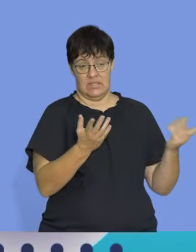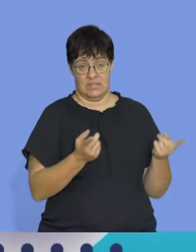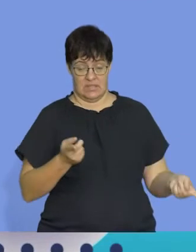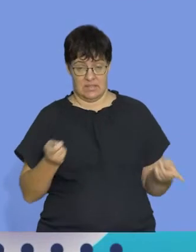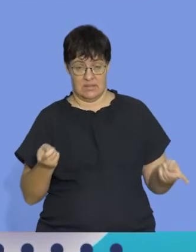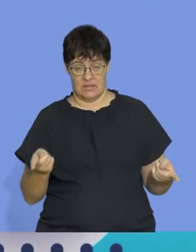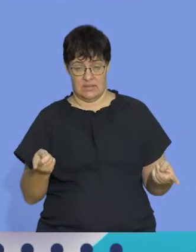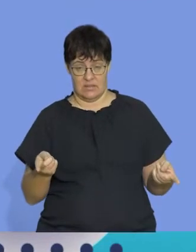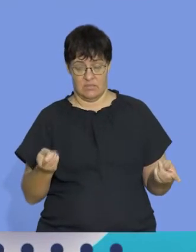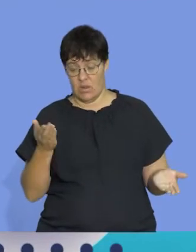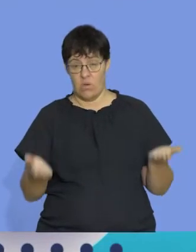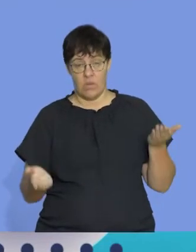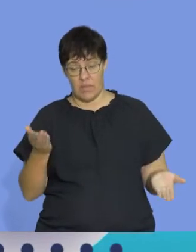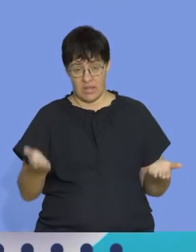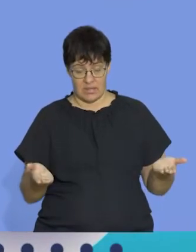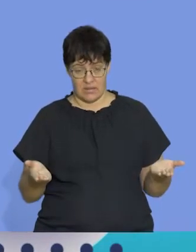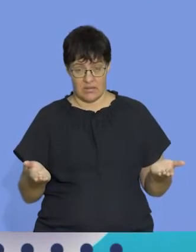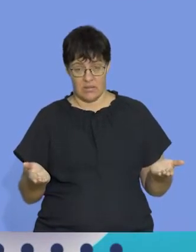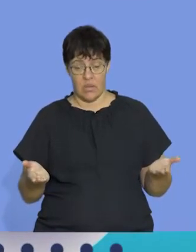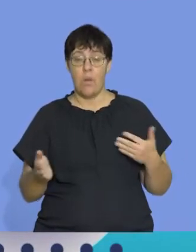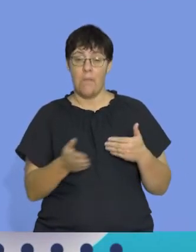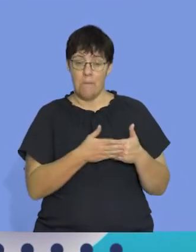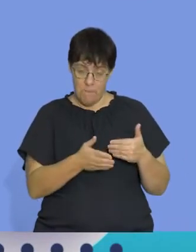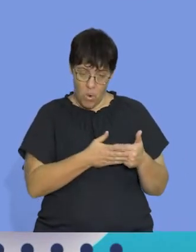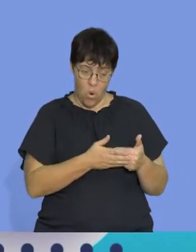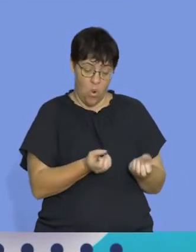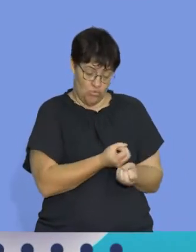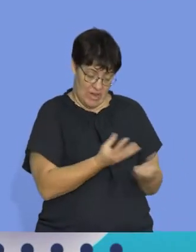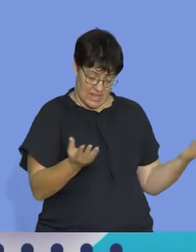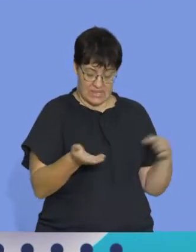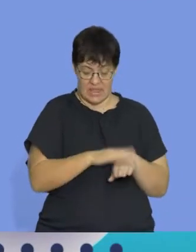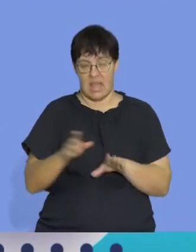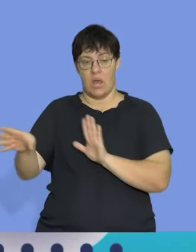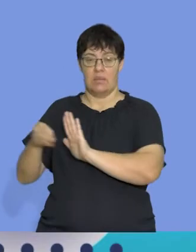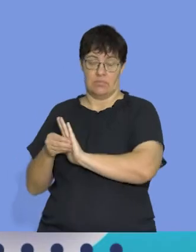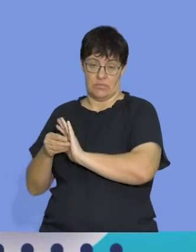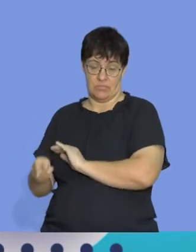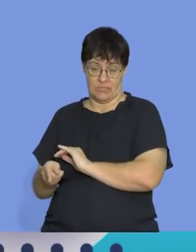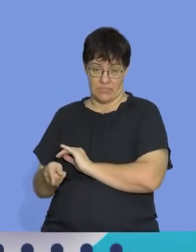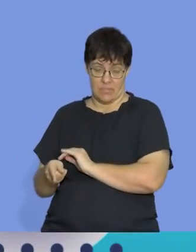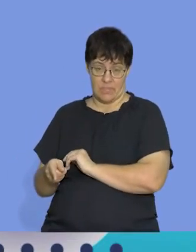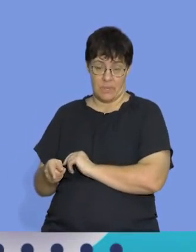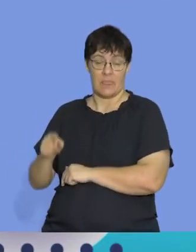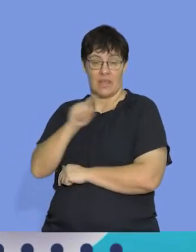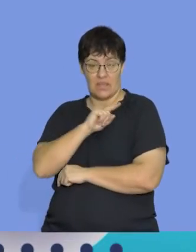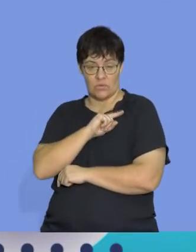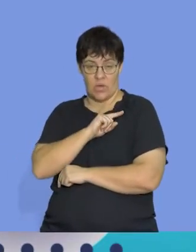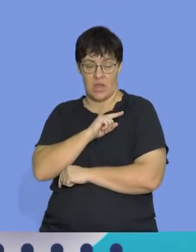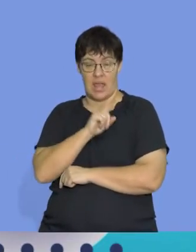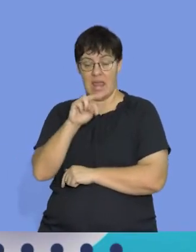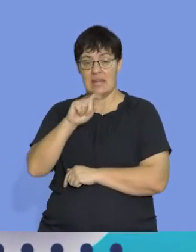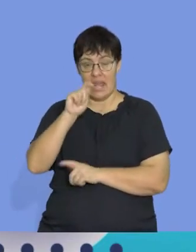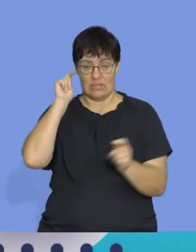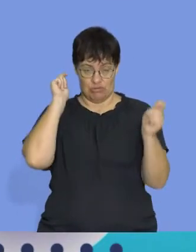this type of a chemical change, more was released than absorbed. As a result, the net energy change is that